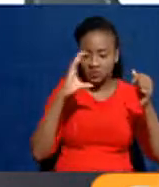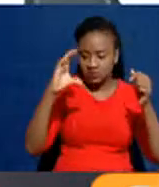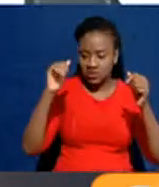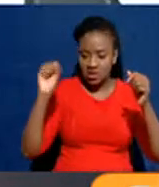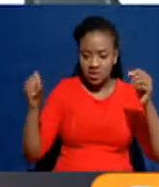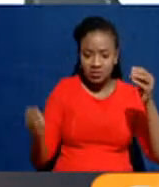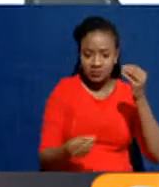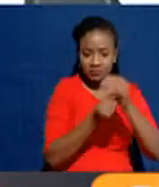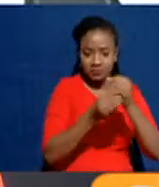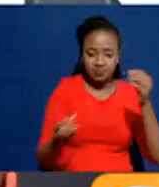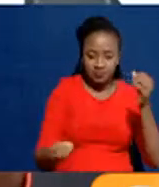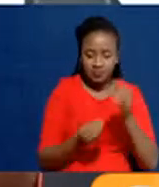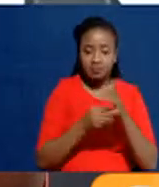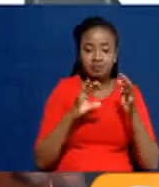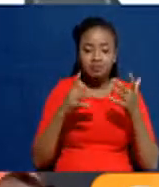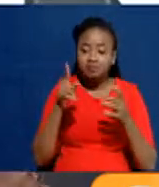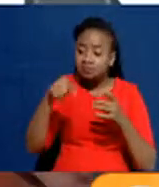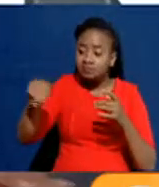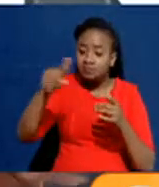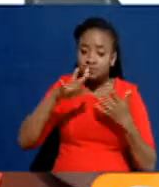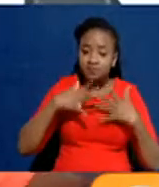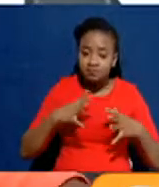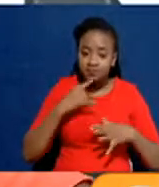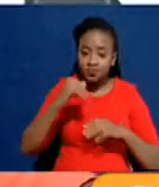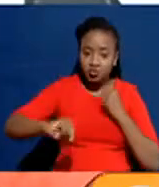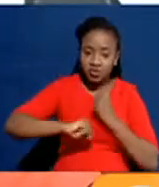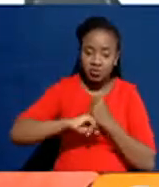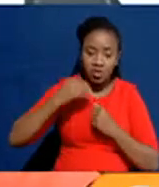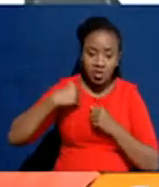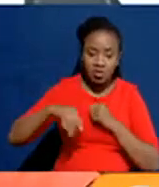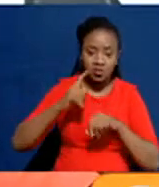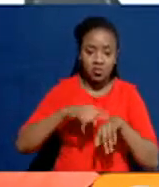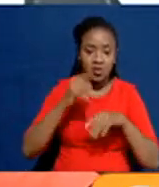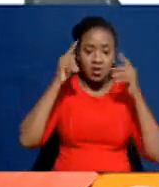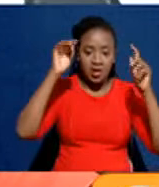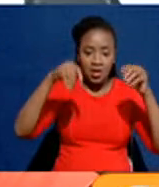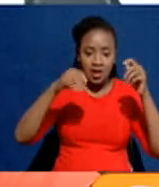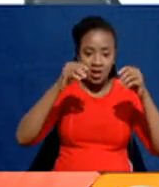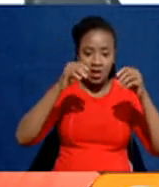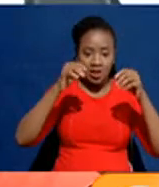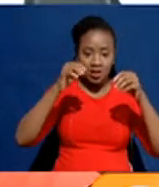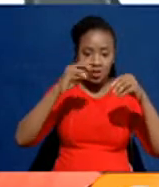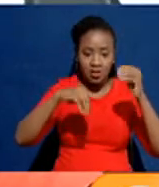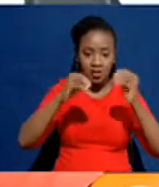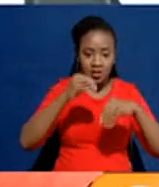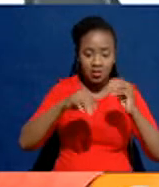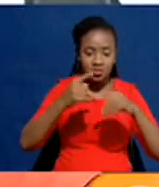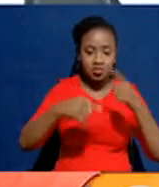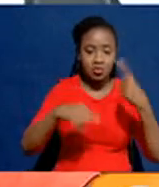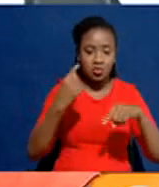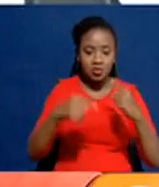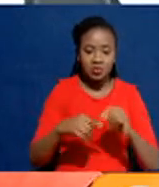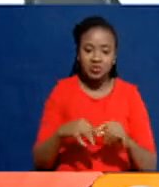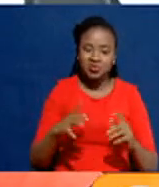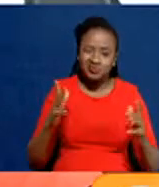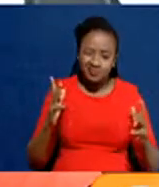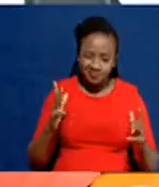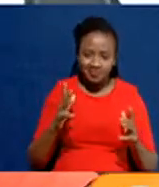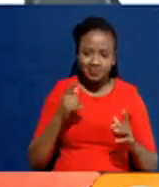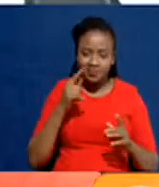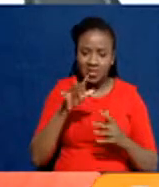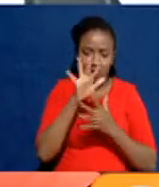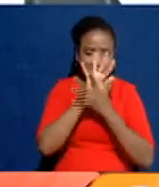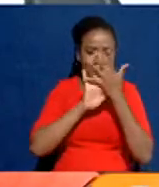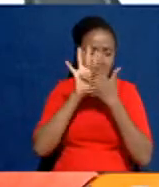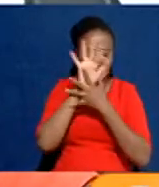then you create all of these positions, and then, you know, it becomes a little grey who does what, be it CASs, be